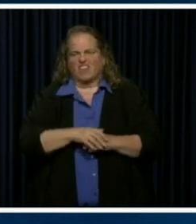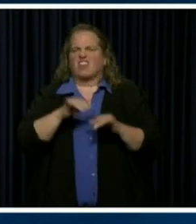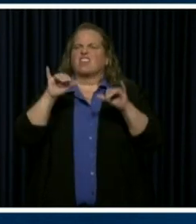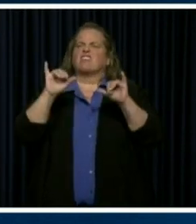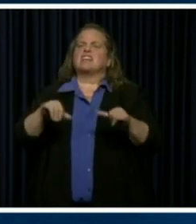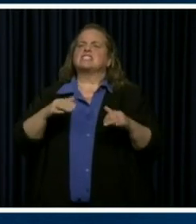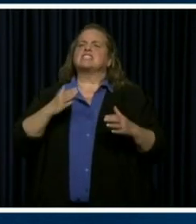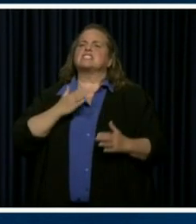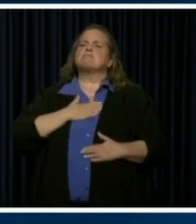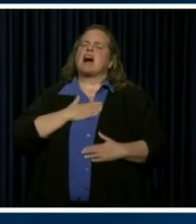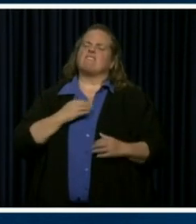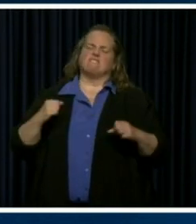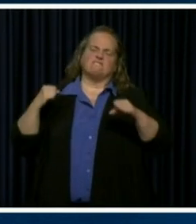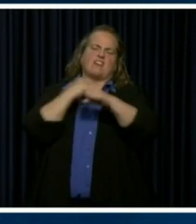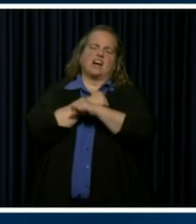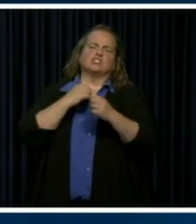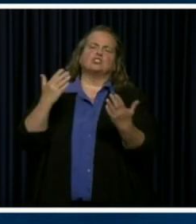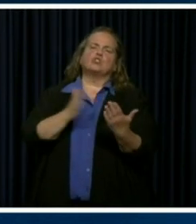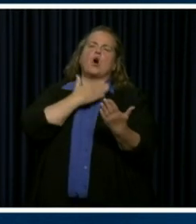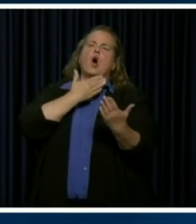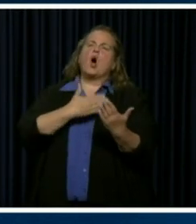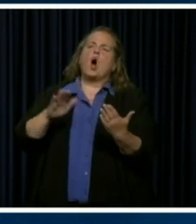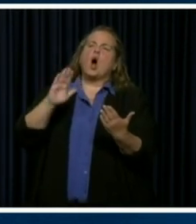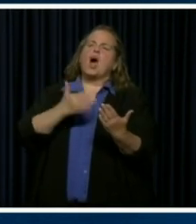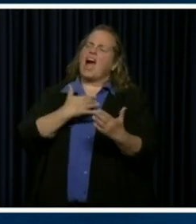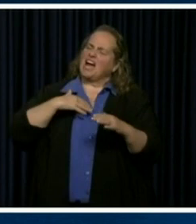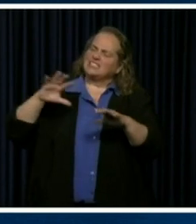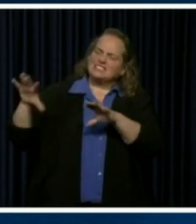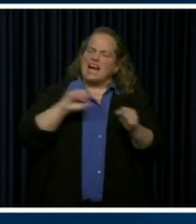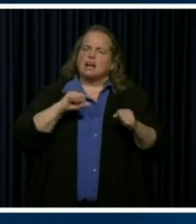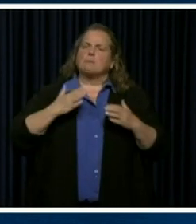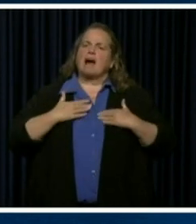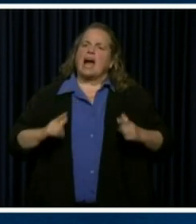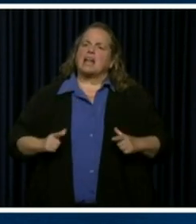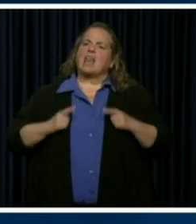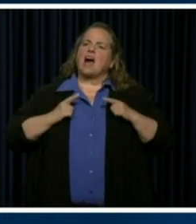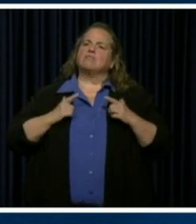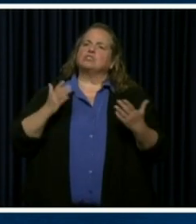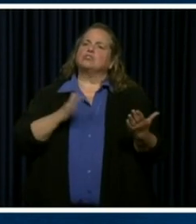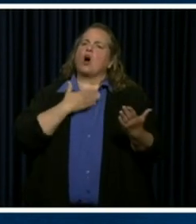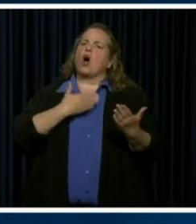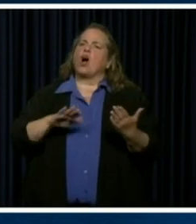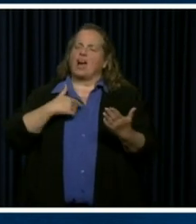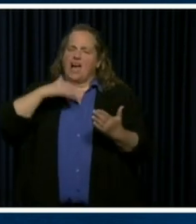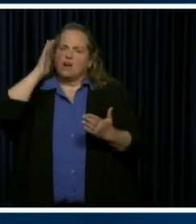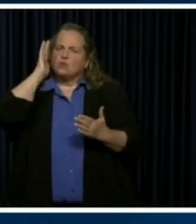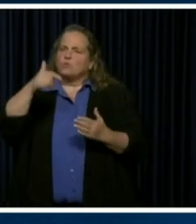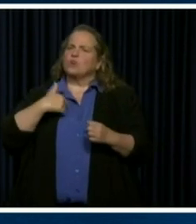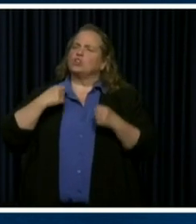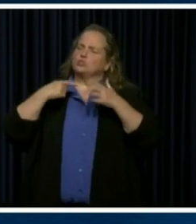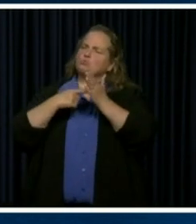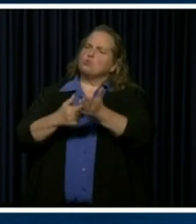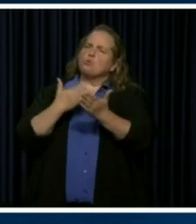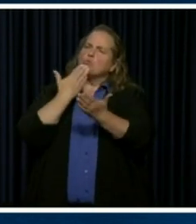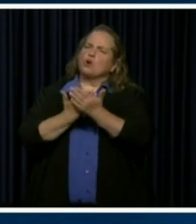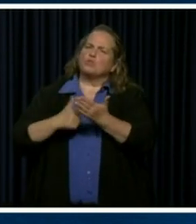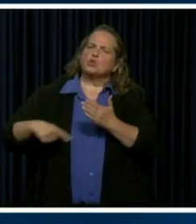This is my fight song. Take back my life song. Prove I'm alright